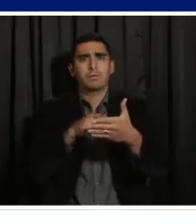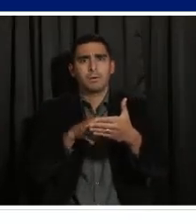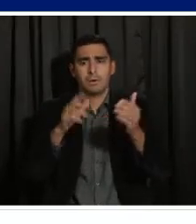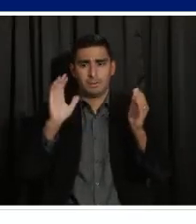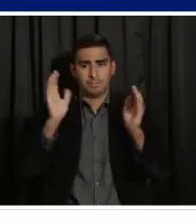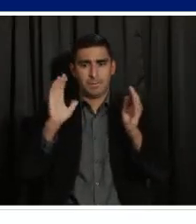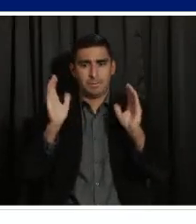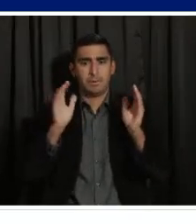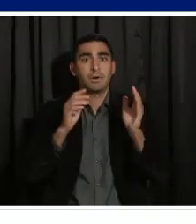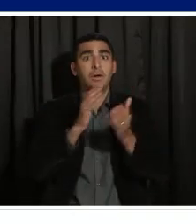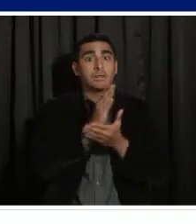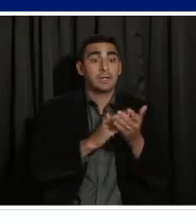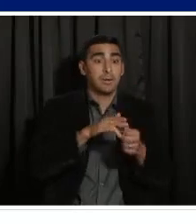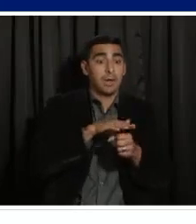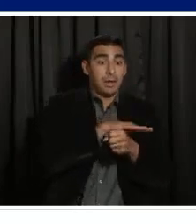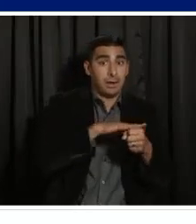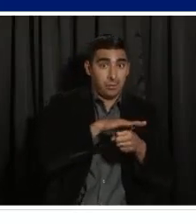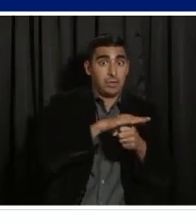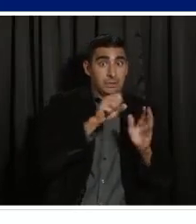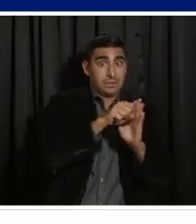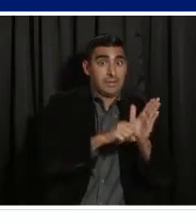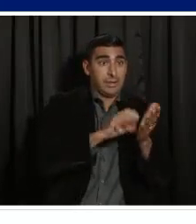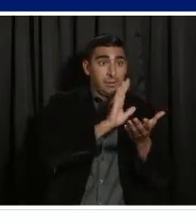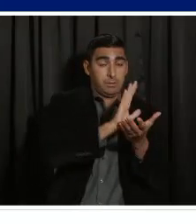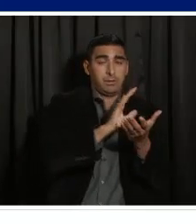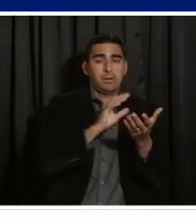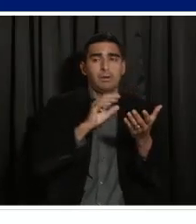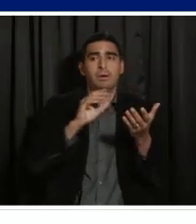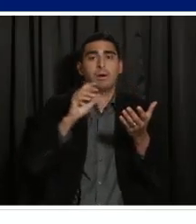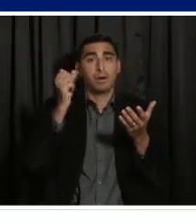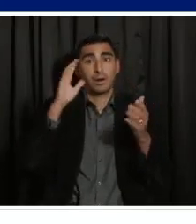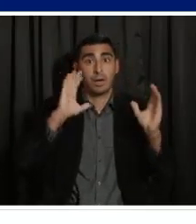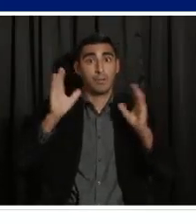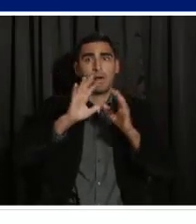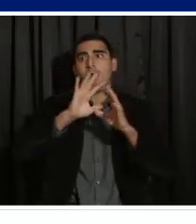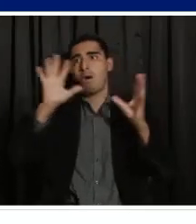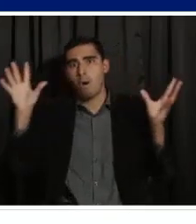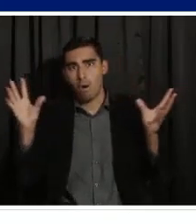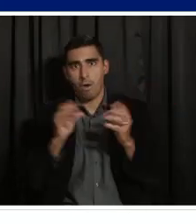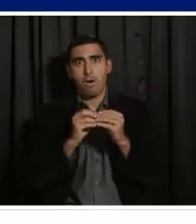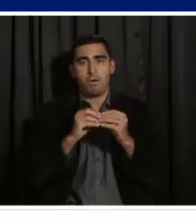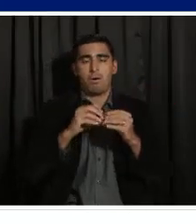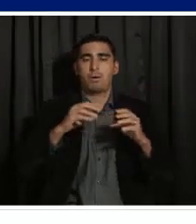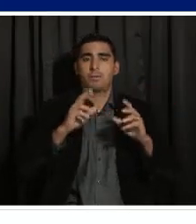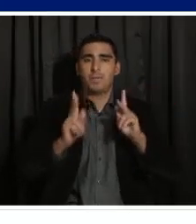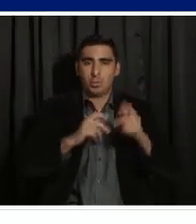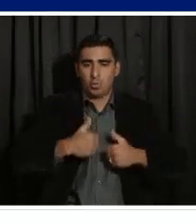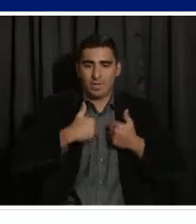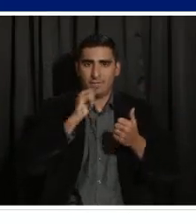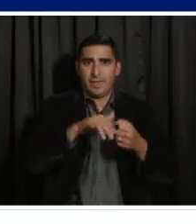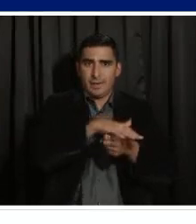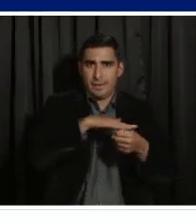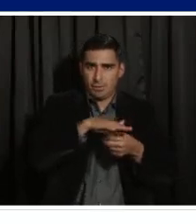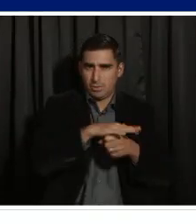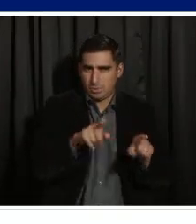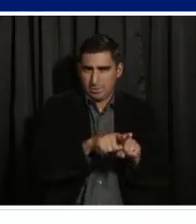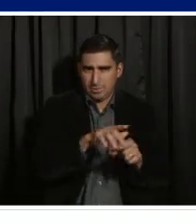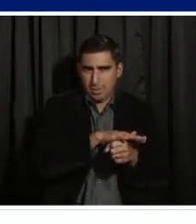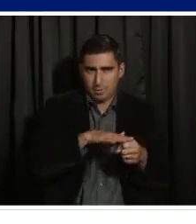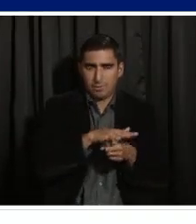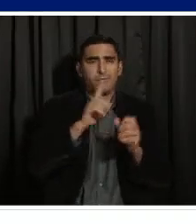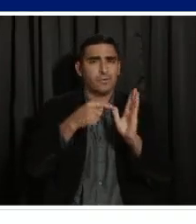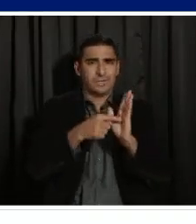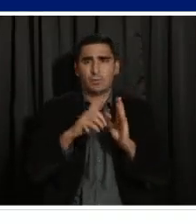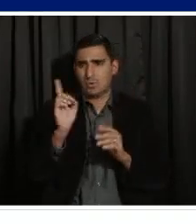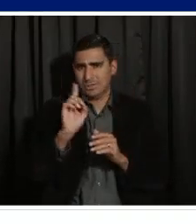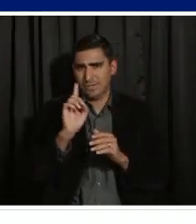that are occurring in certain regions of the state to the overall percentage of the population that lives in those regions. So specifically, if you look at the metro